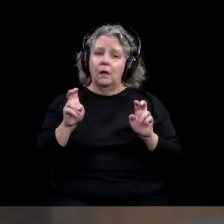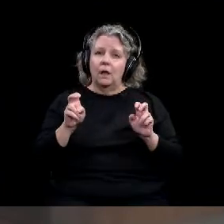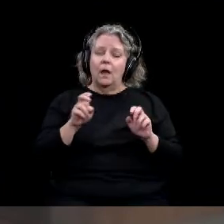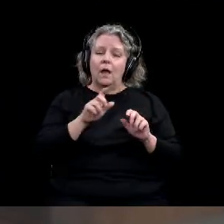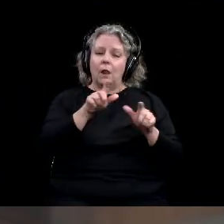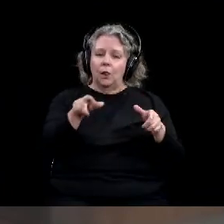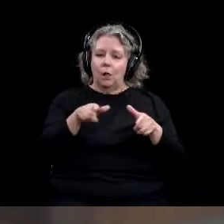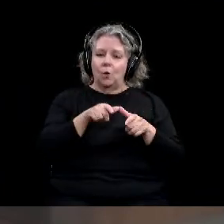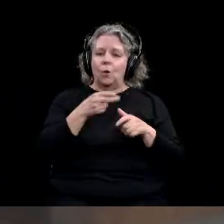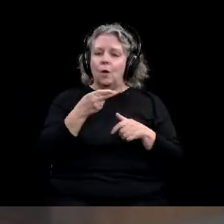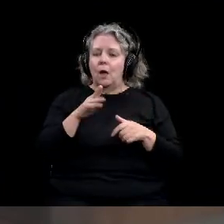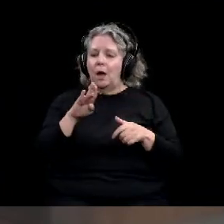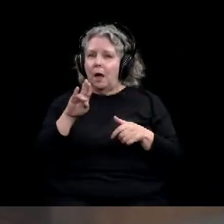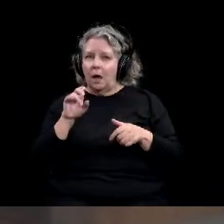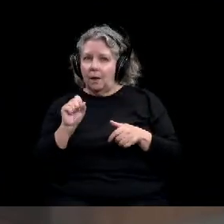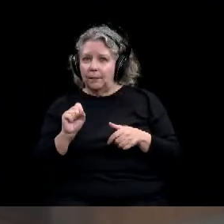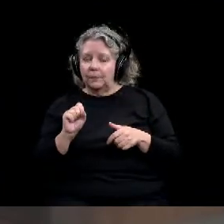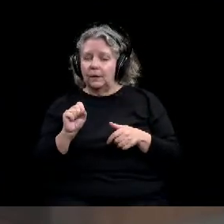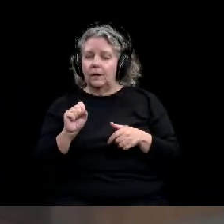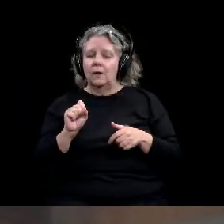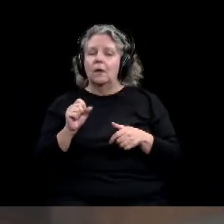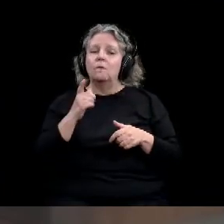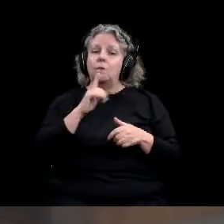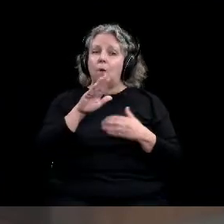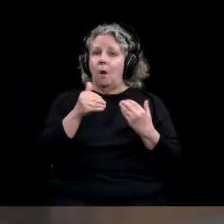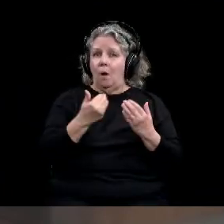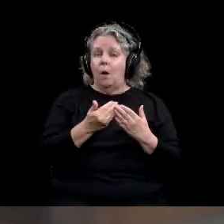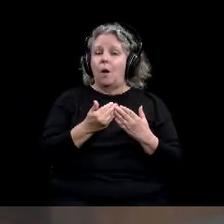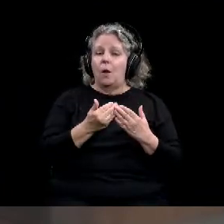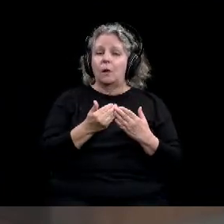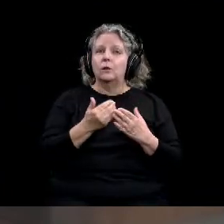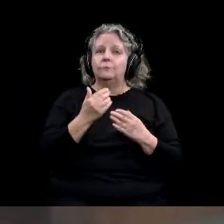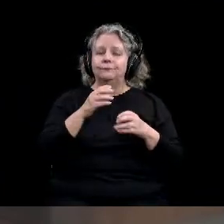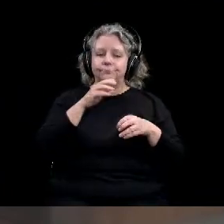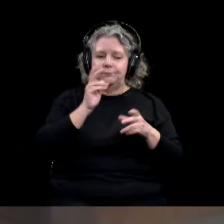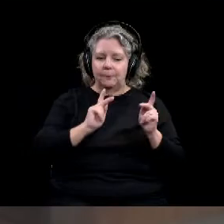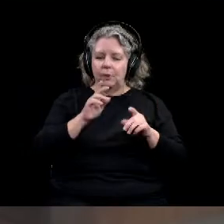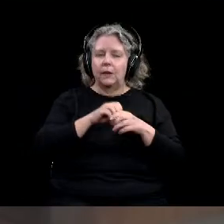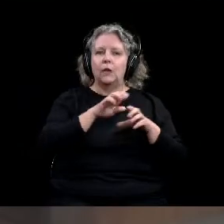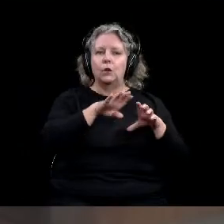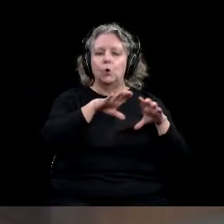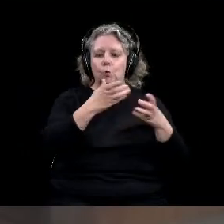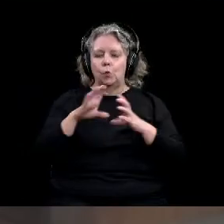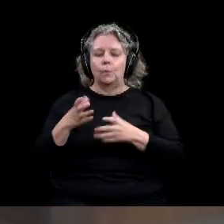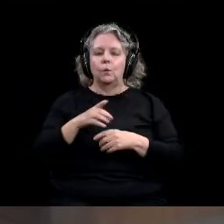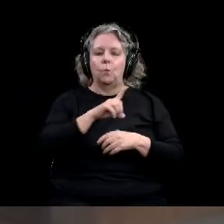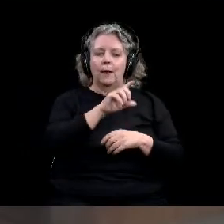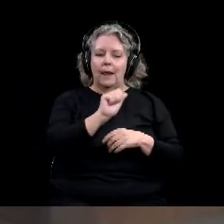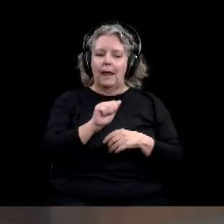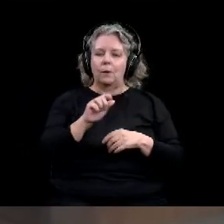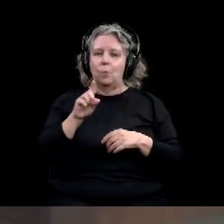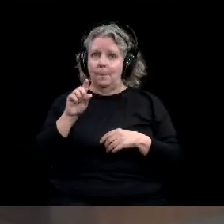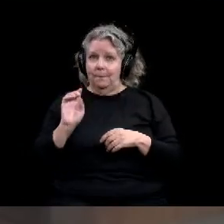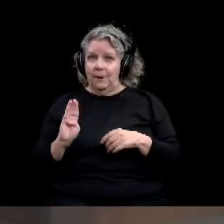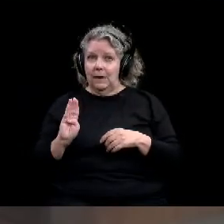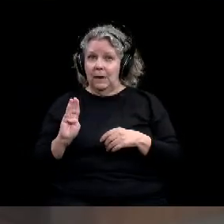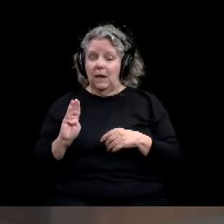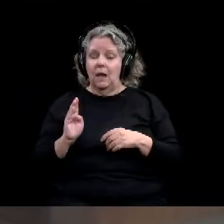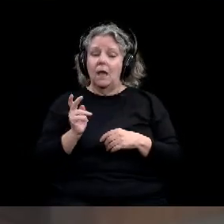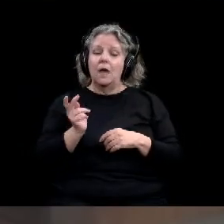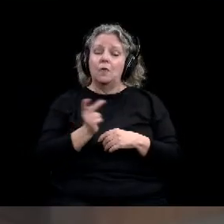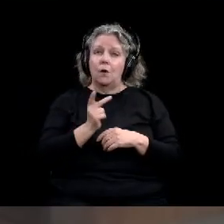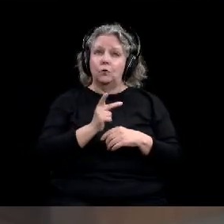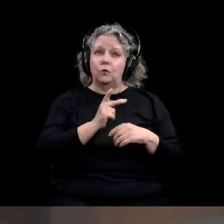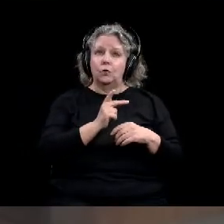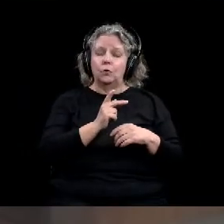1B recipients, regardless of residence. These 2 hubs are our public health district and Ascension Providence. Hub sites